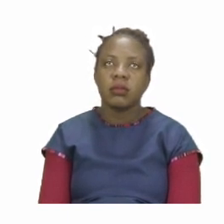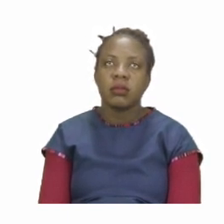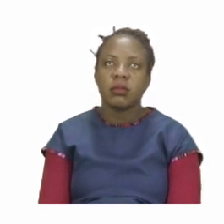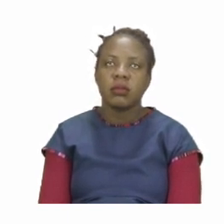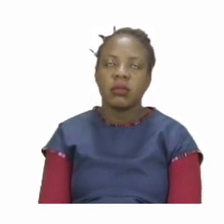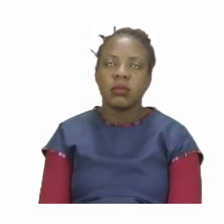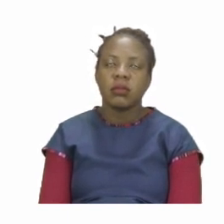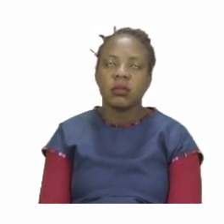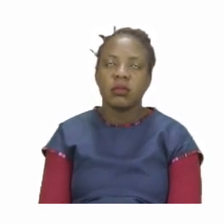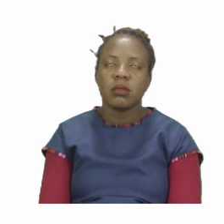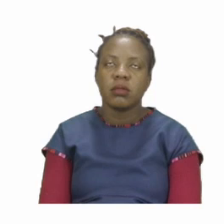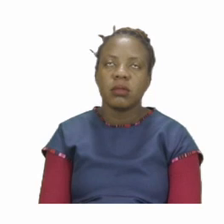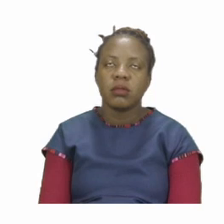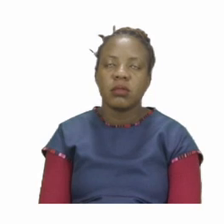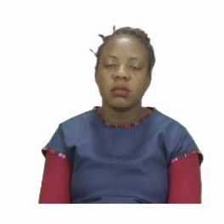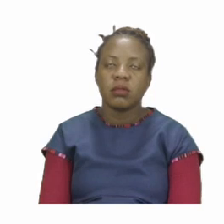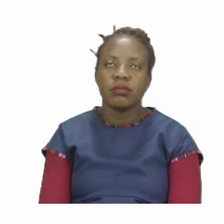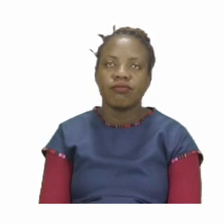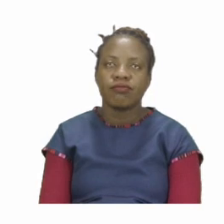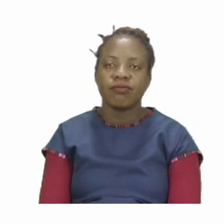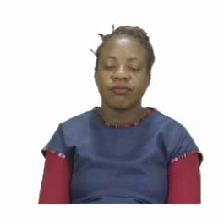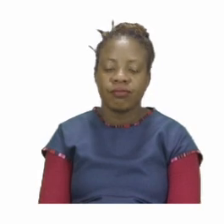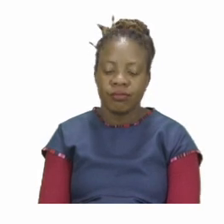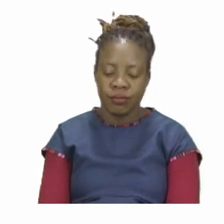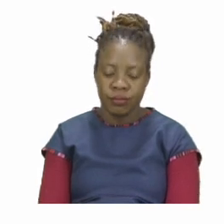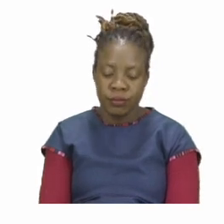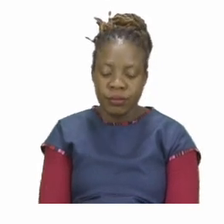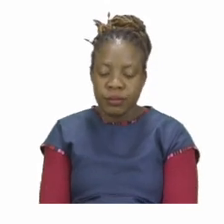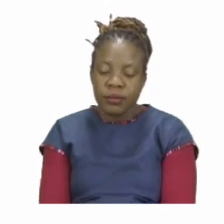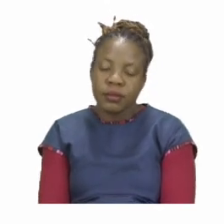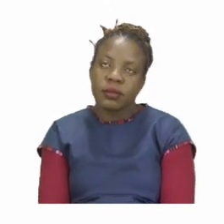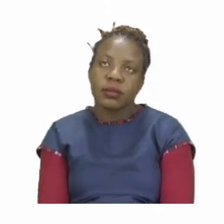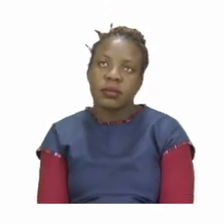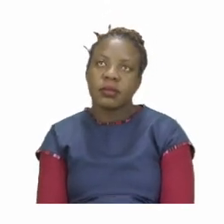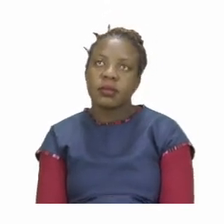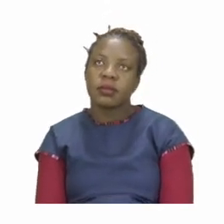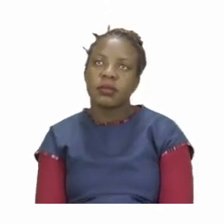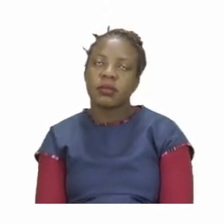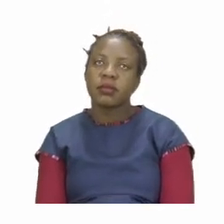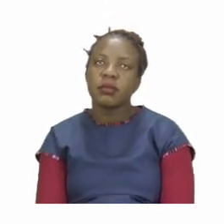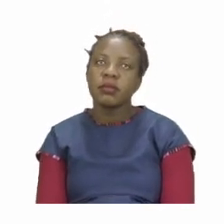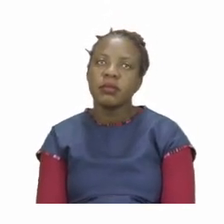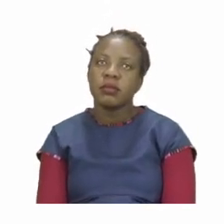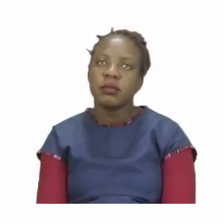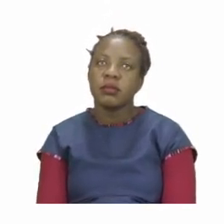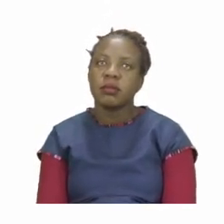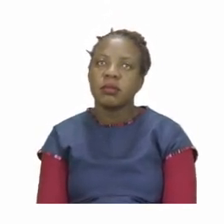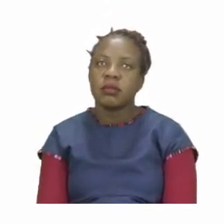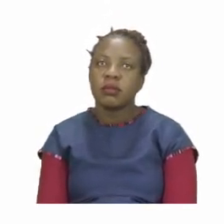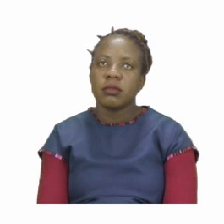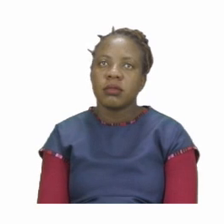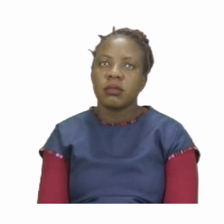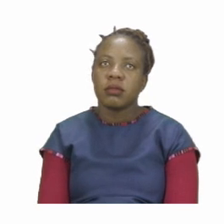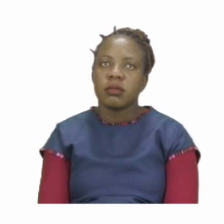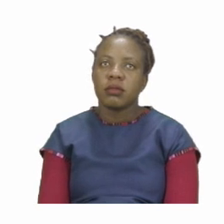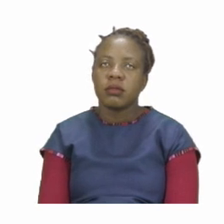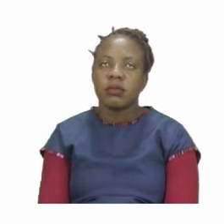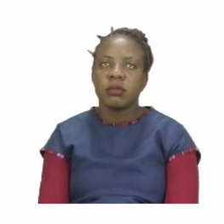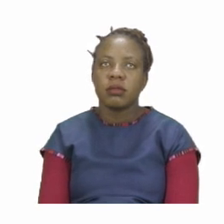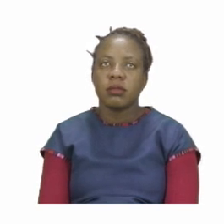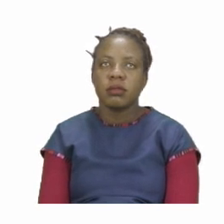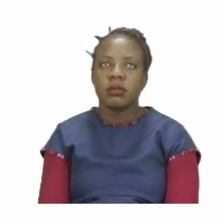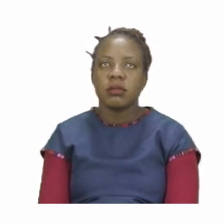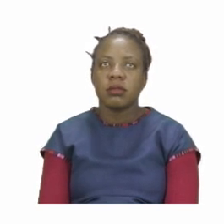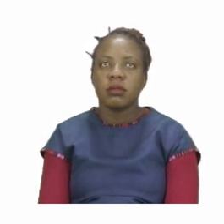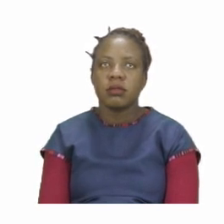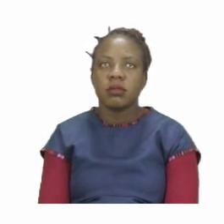last word, brother. Right. Now everyone, you can also hear